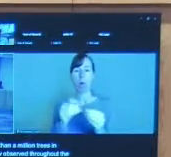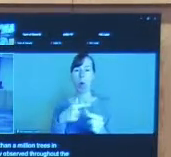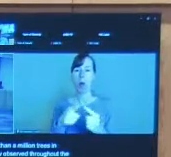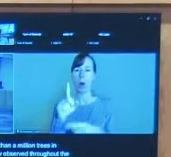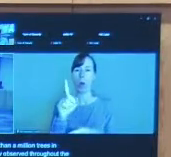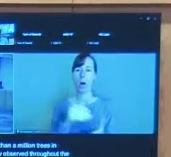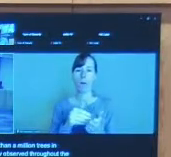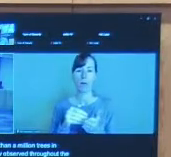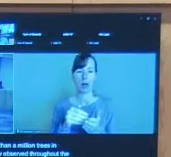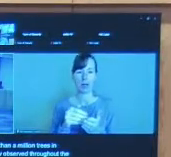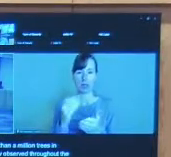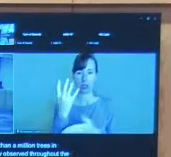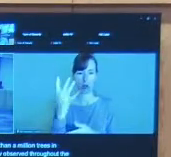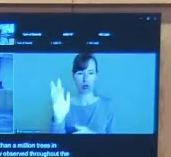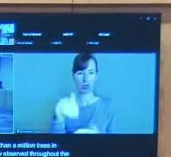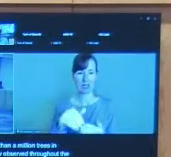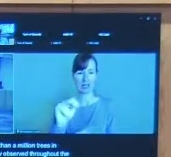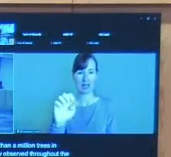And